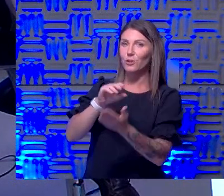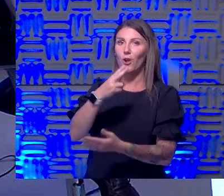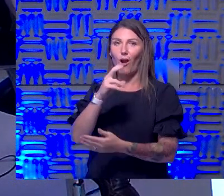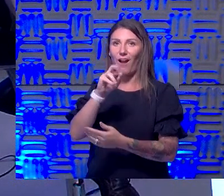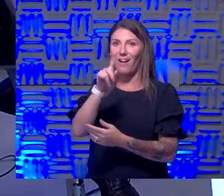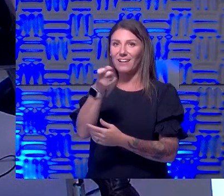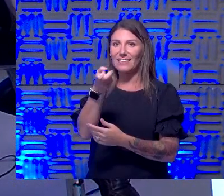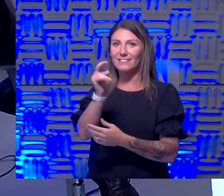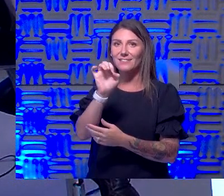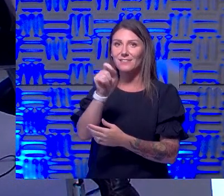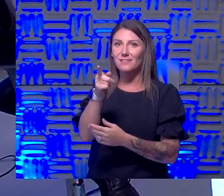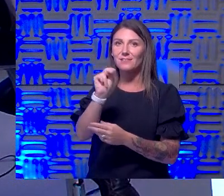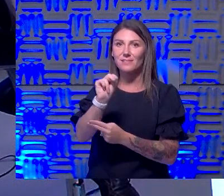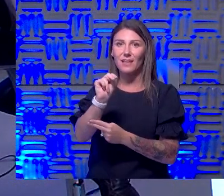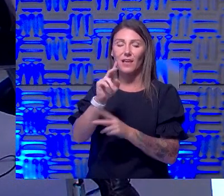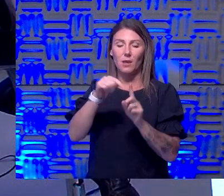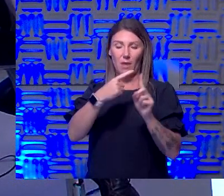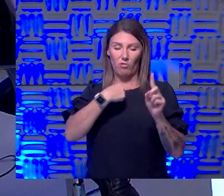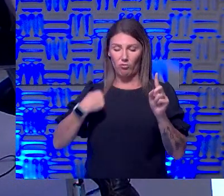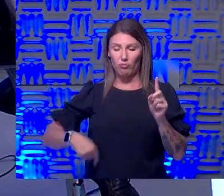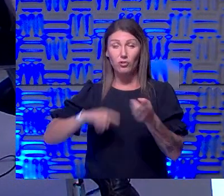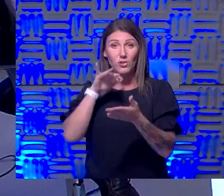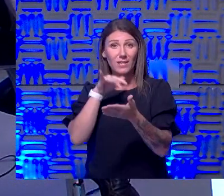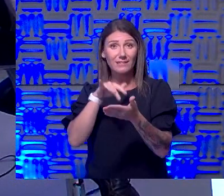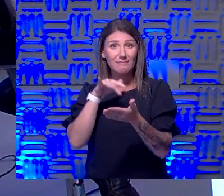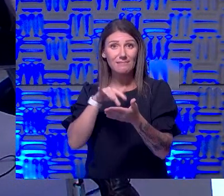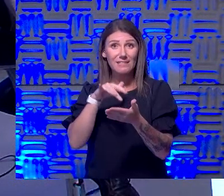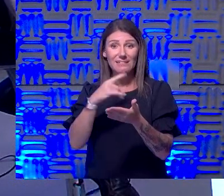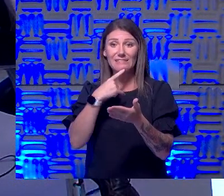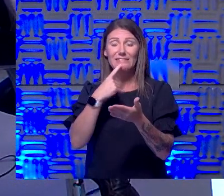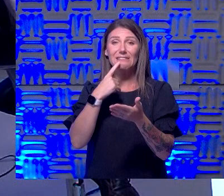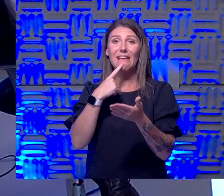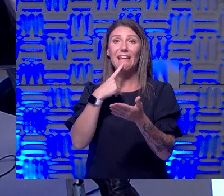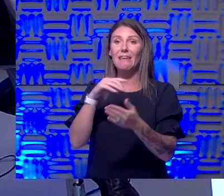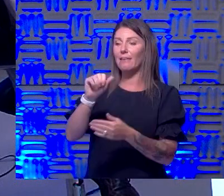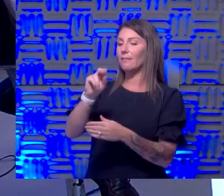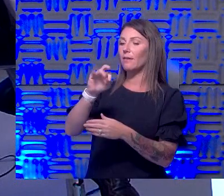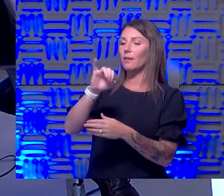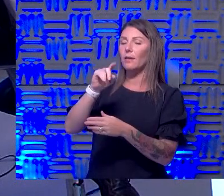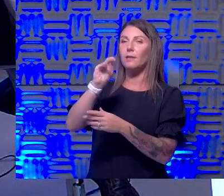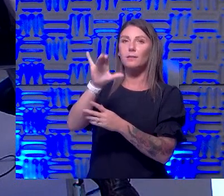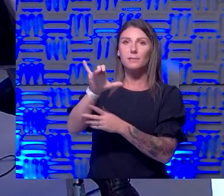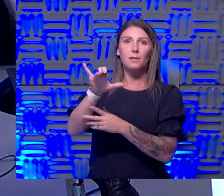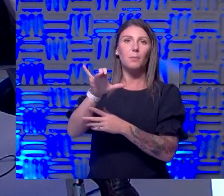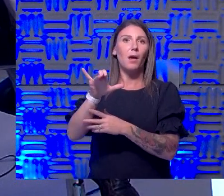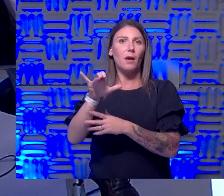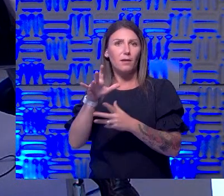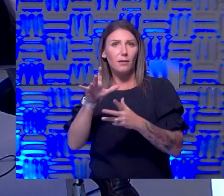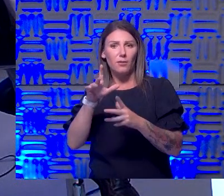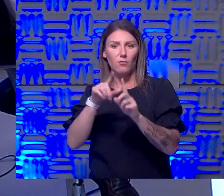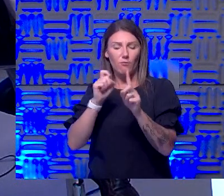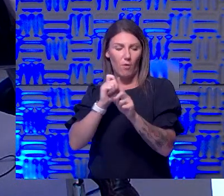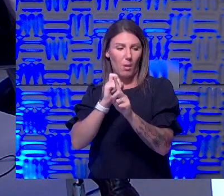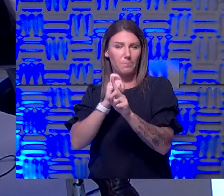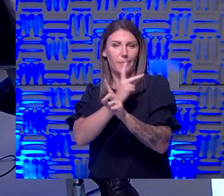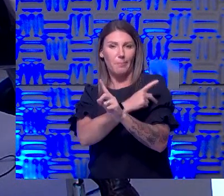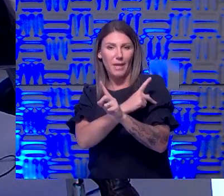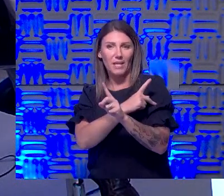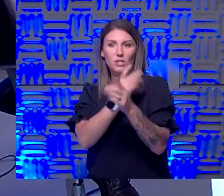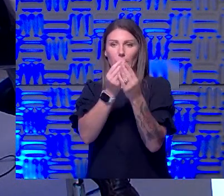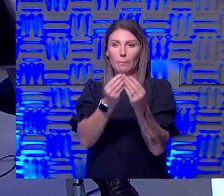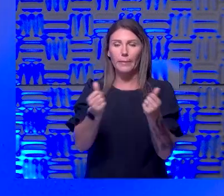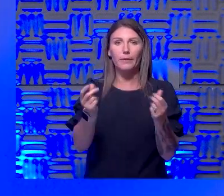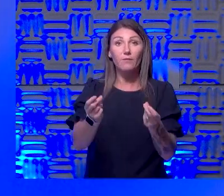about this Chinese study that says the antibodies from the COVID-19 patients fade quickly for those